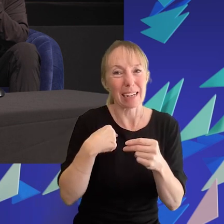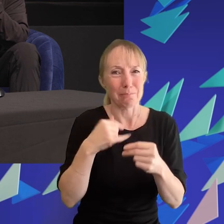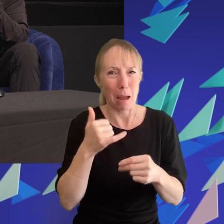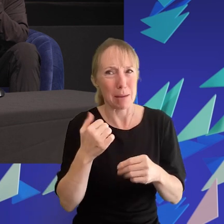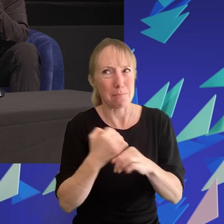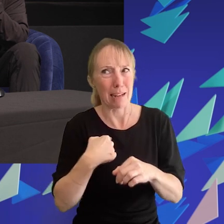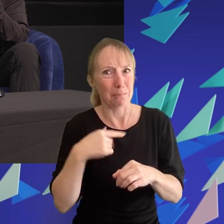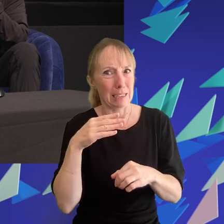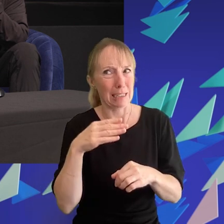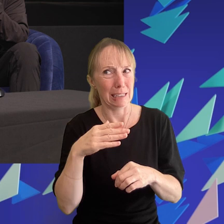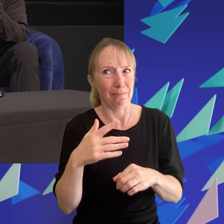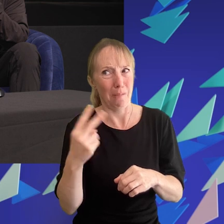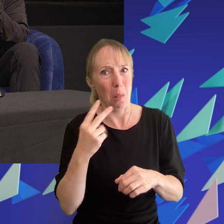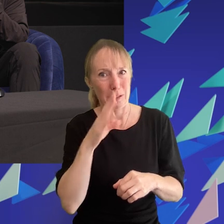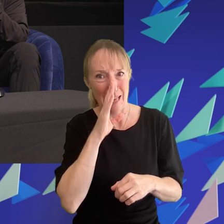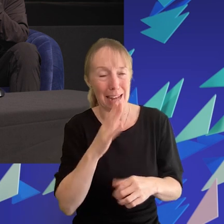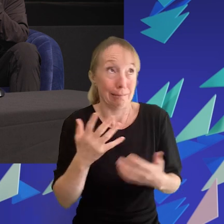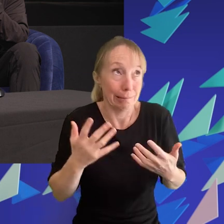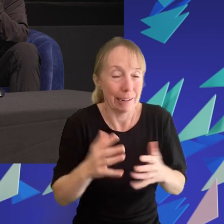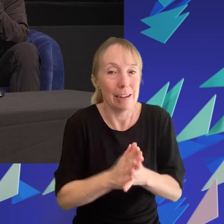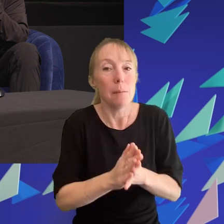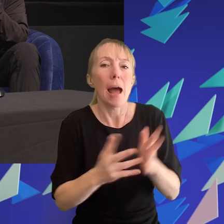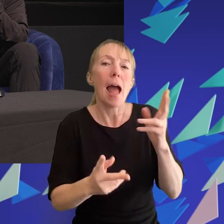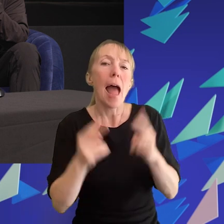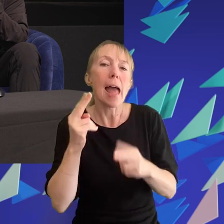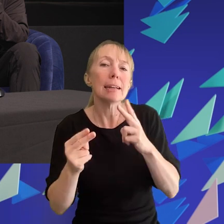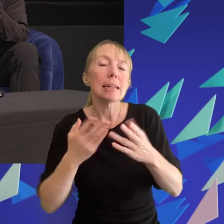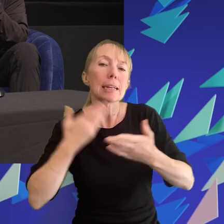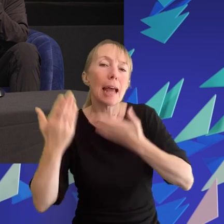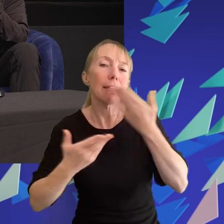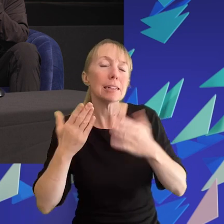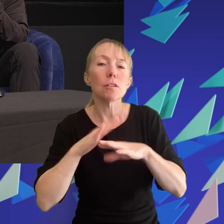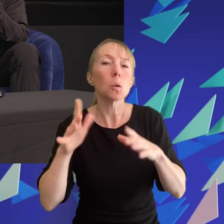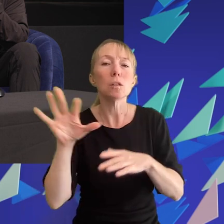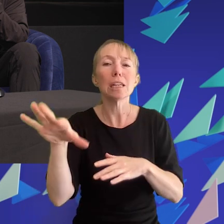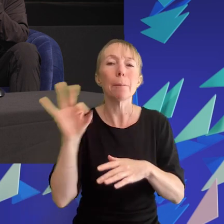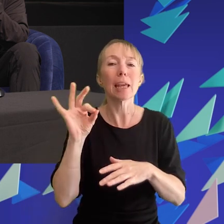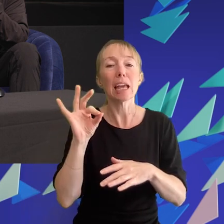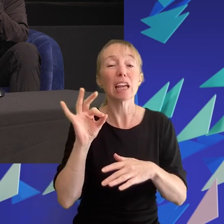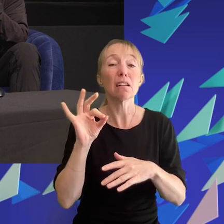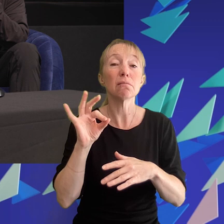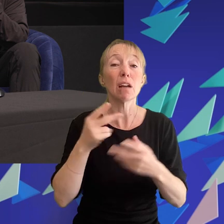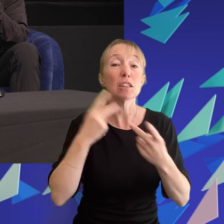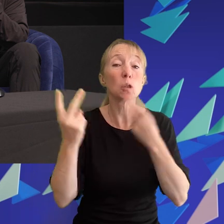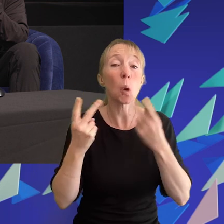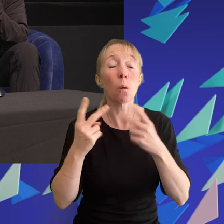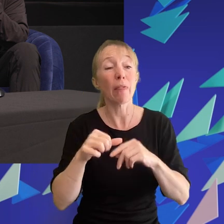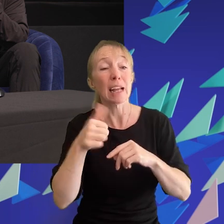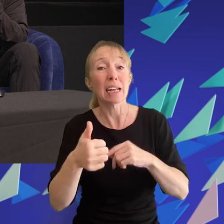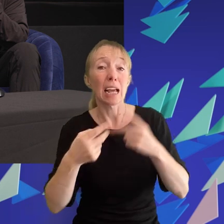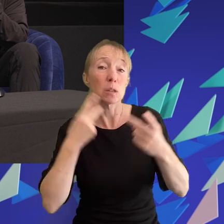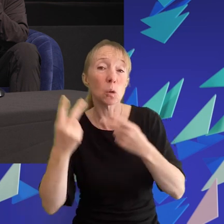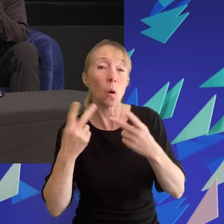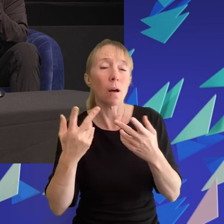the idea of editing a narrative, you're not just picking a song and following it with another song. Mm. And just thinking of how